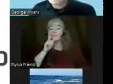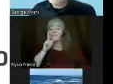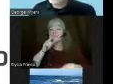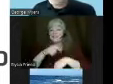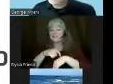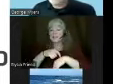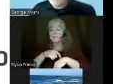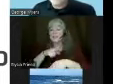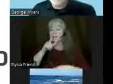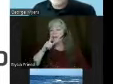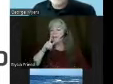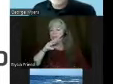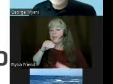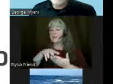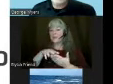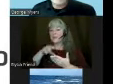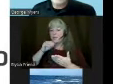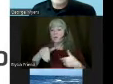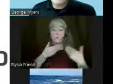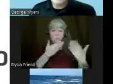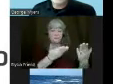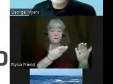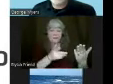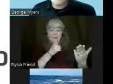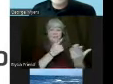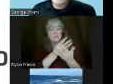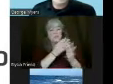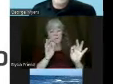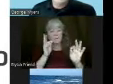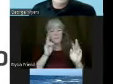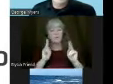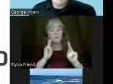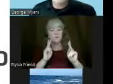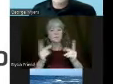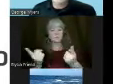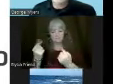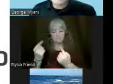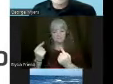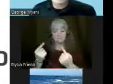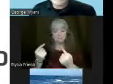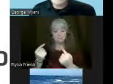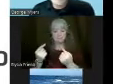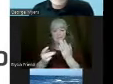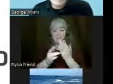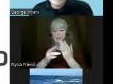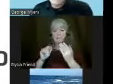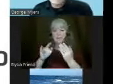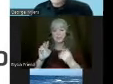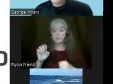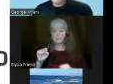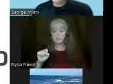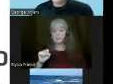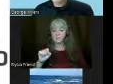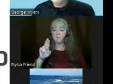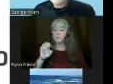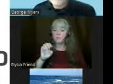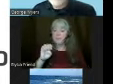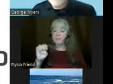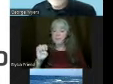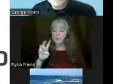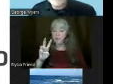lunch and learn where we'll provide lunch free for the folks that attend. Tech Ambassadors Renee Wood